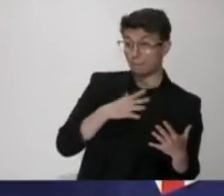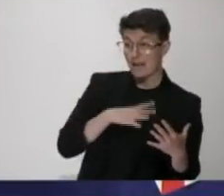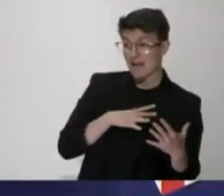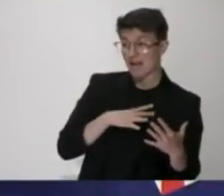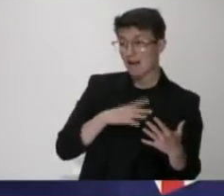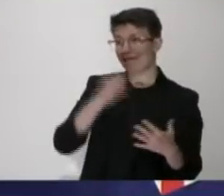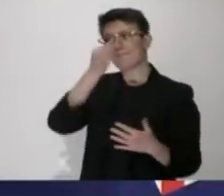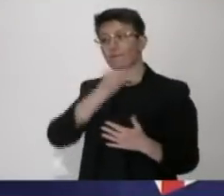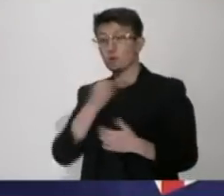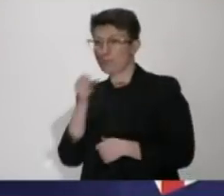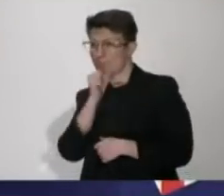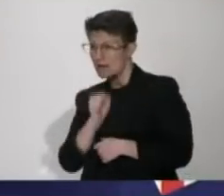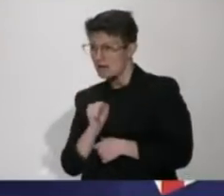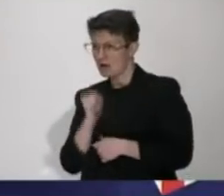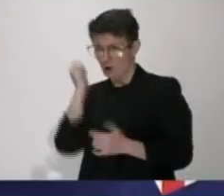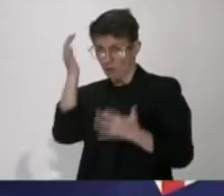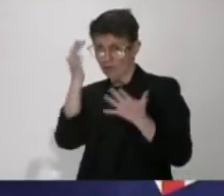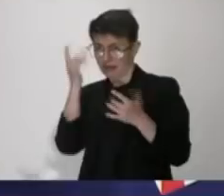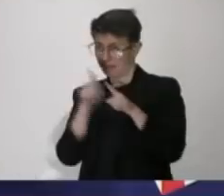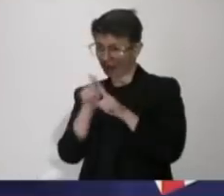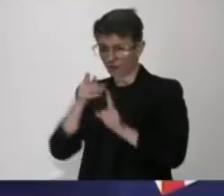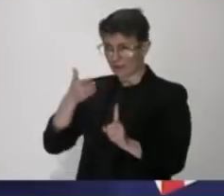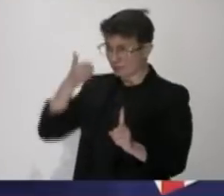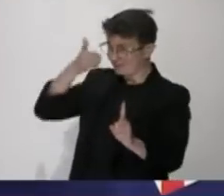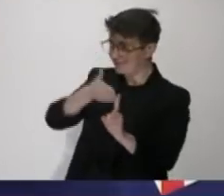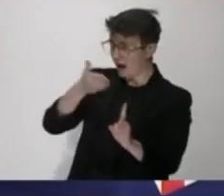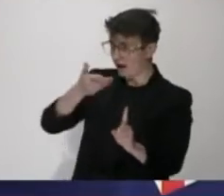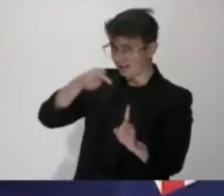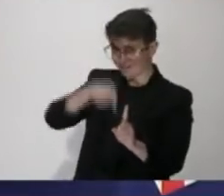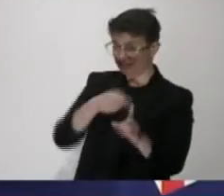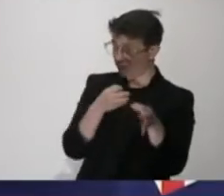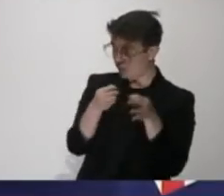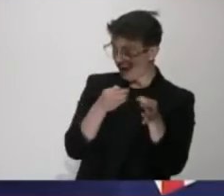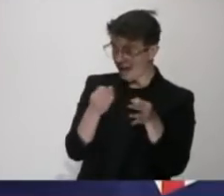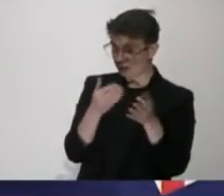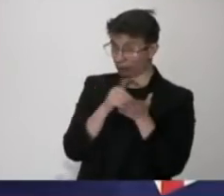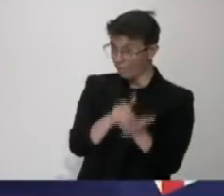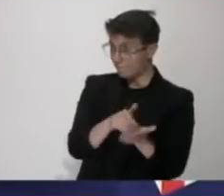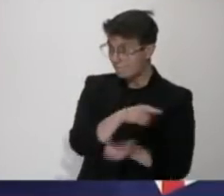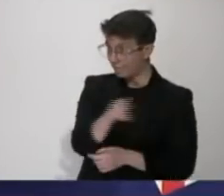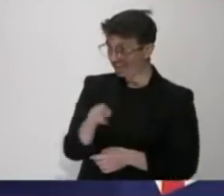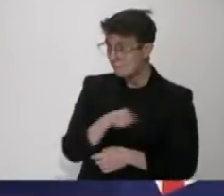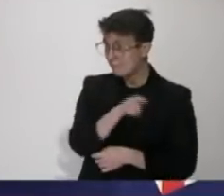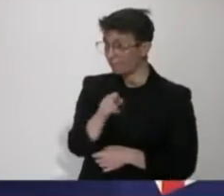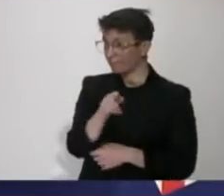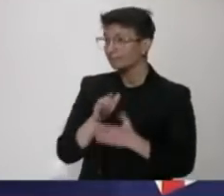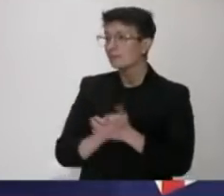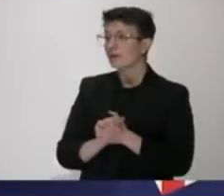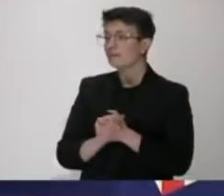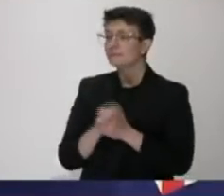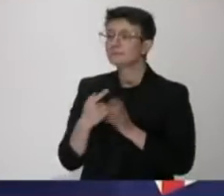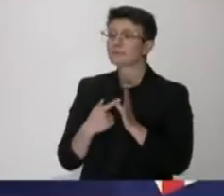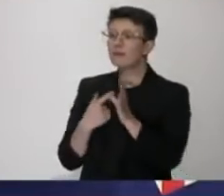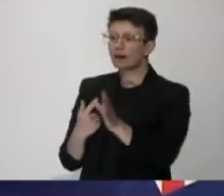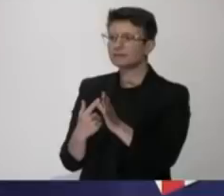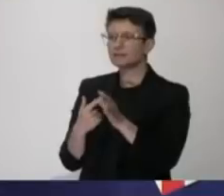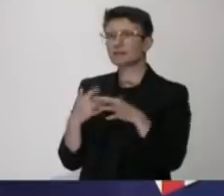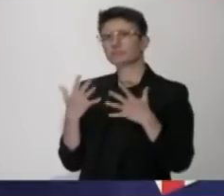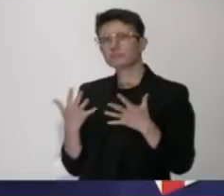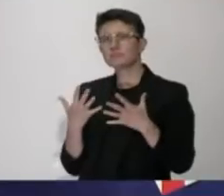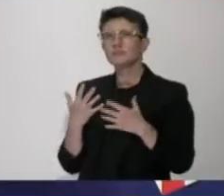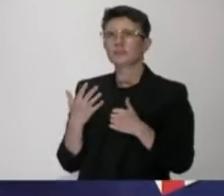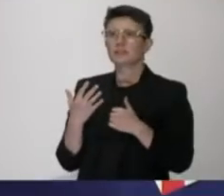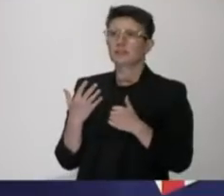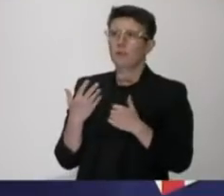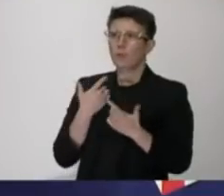but we are very conscious of that. We're monitoring those numbers closely. I mean, in part, you could argue